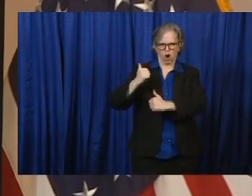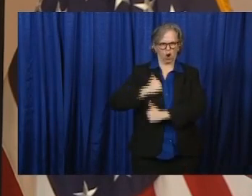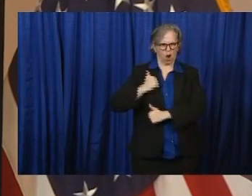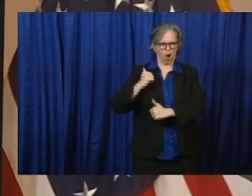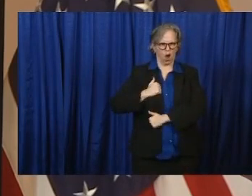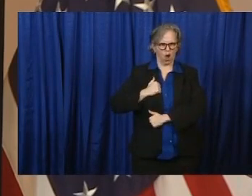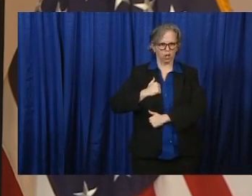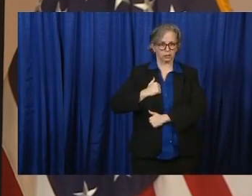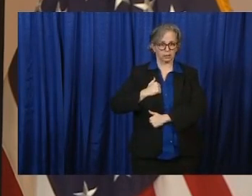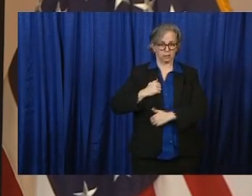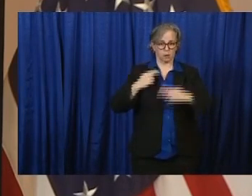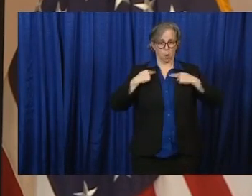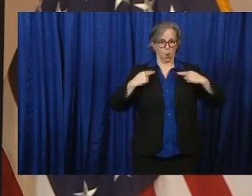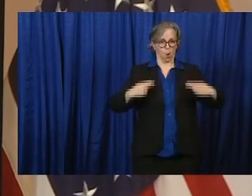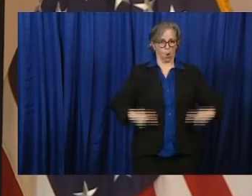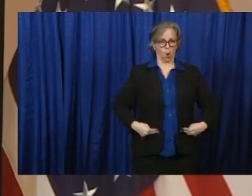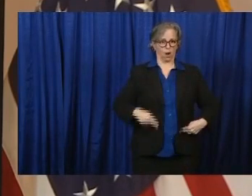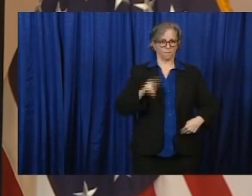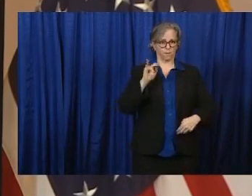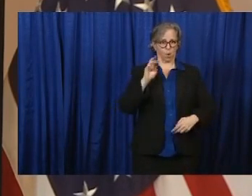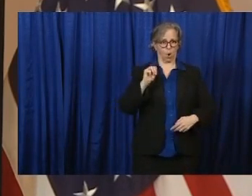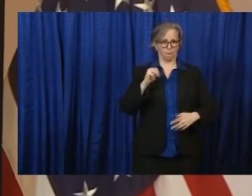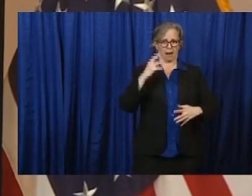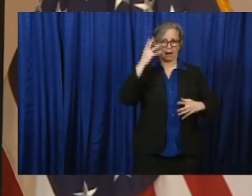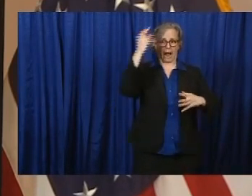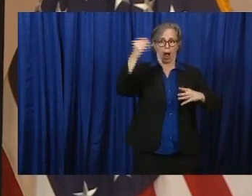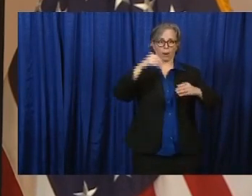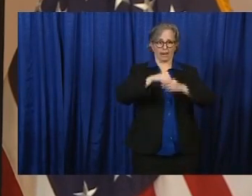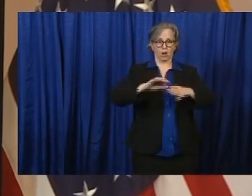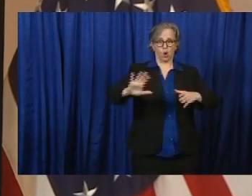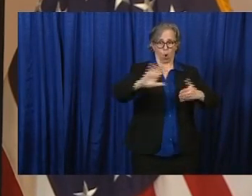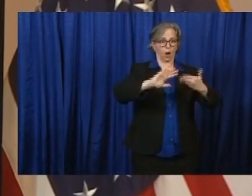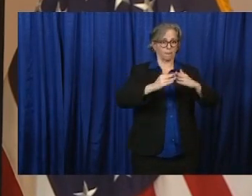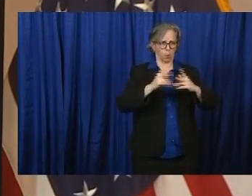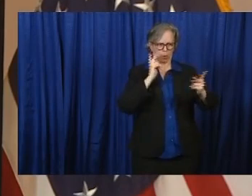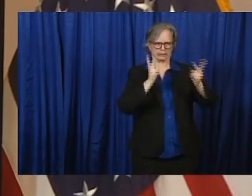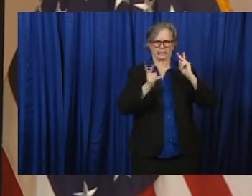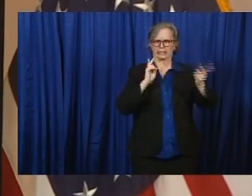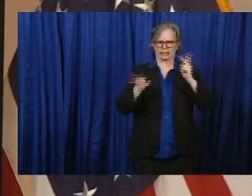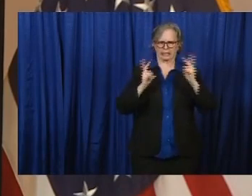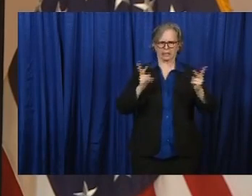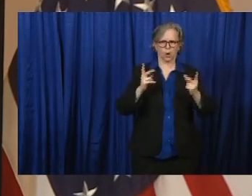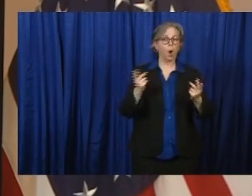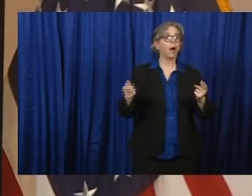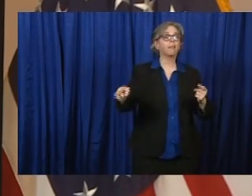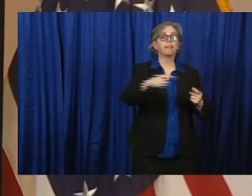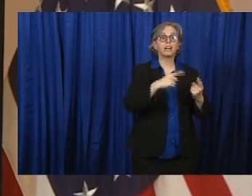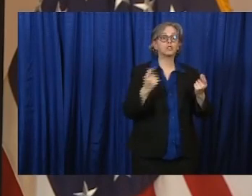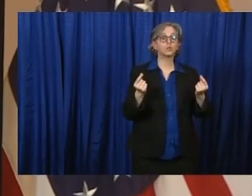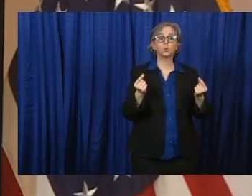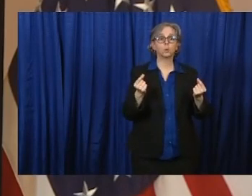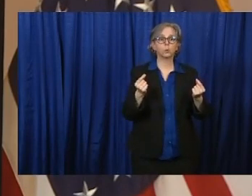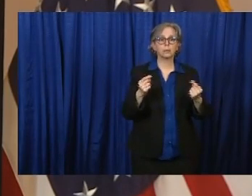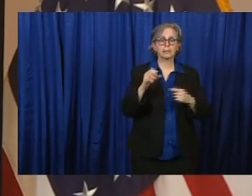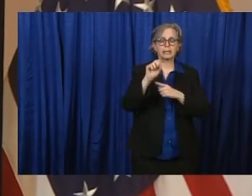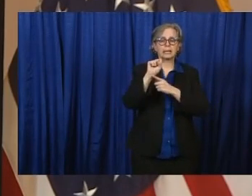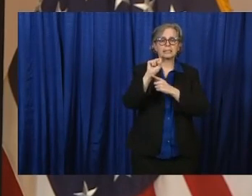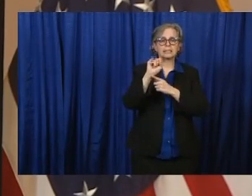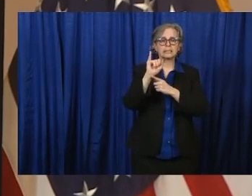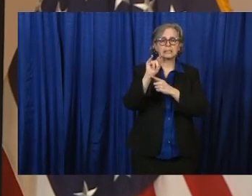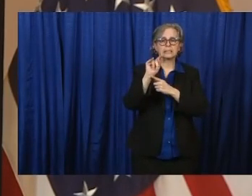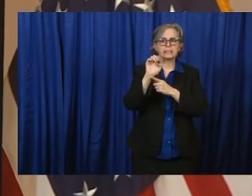very near future. Now they'll be conducting a site assessments, but the most important thing they're going to be doing is